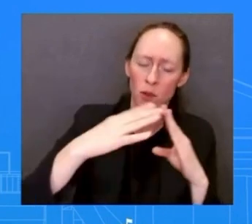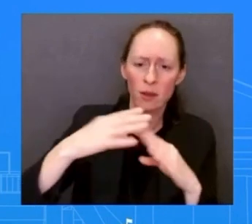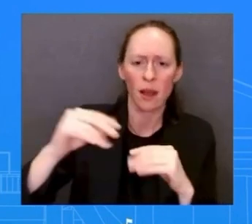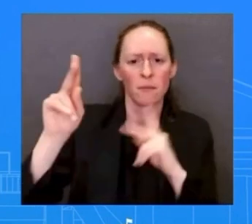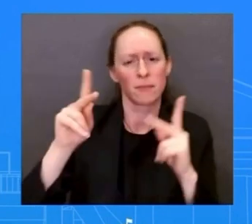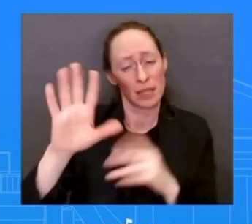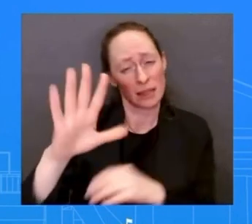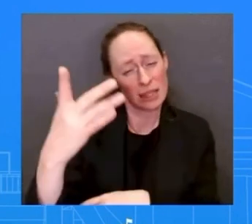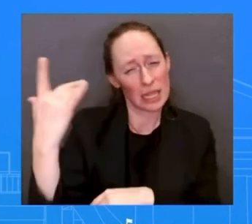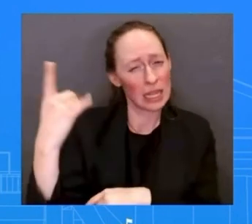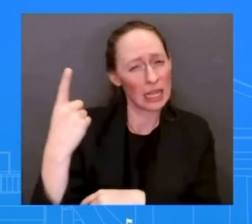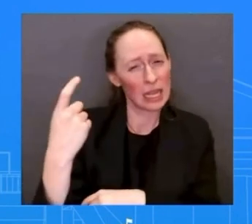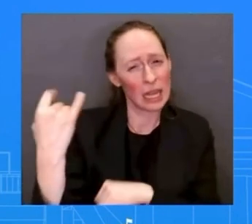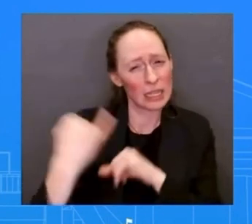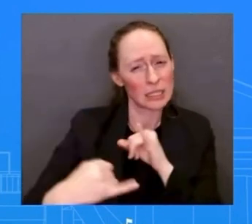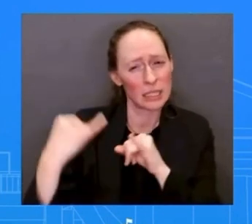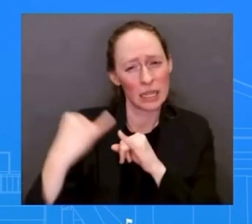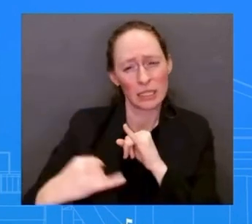I haven't called on.